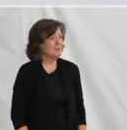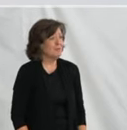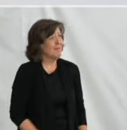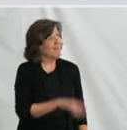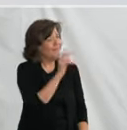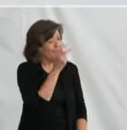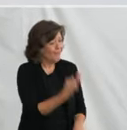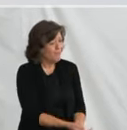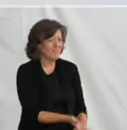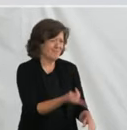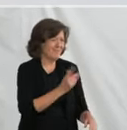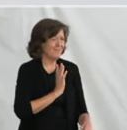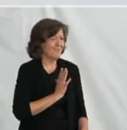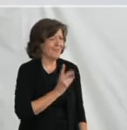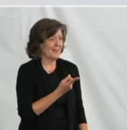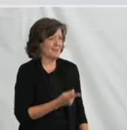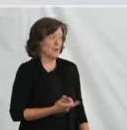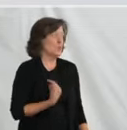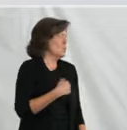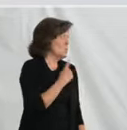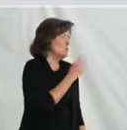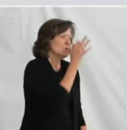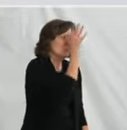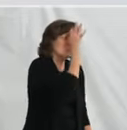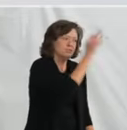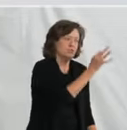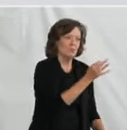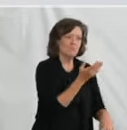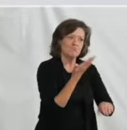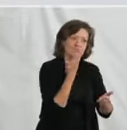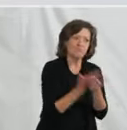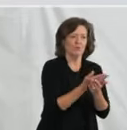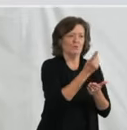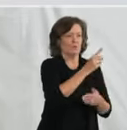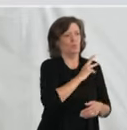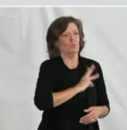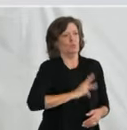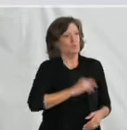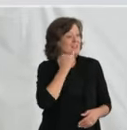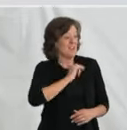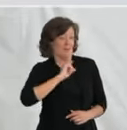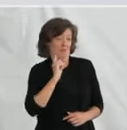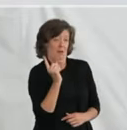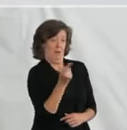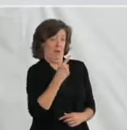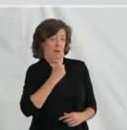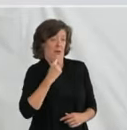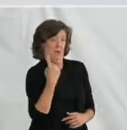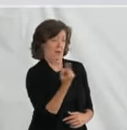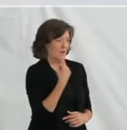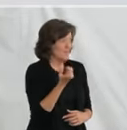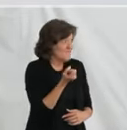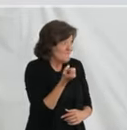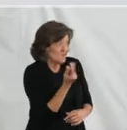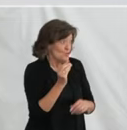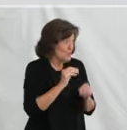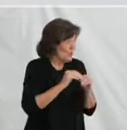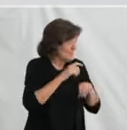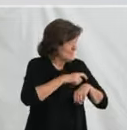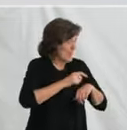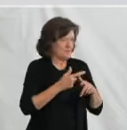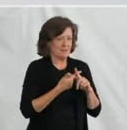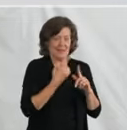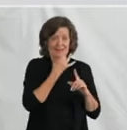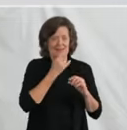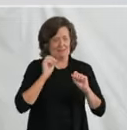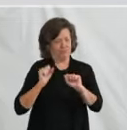You'd be all right, man. We were that close. If she had spun just a few more degrees, there'd have been the bright light. She'd have turned into Wonder Woman.